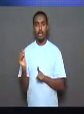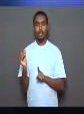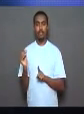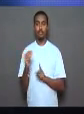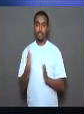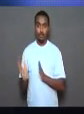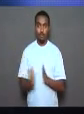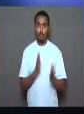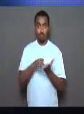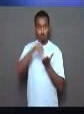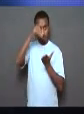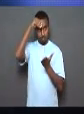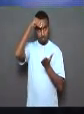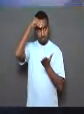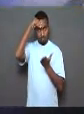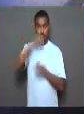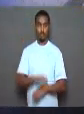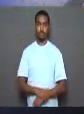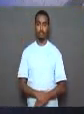and will be ready to learn.